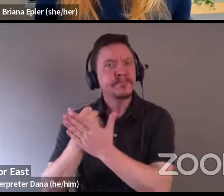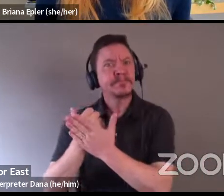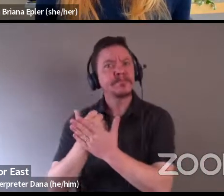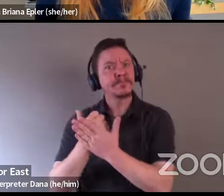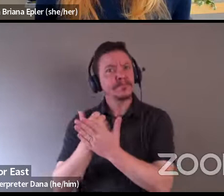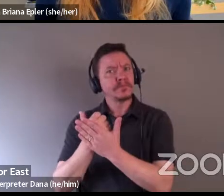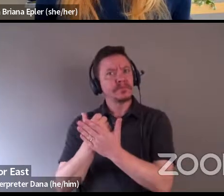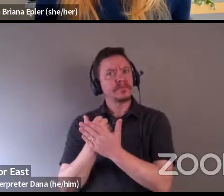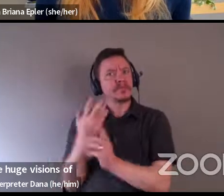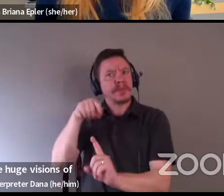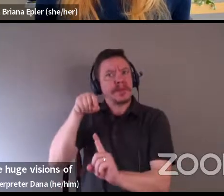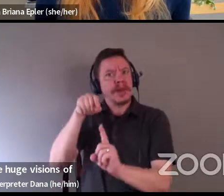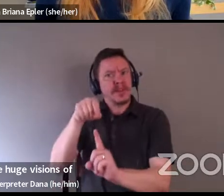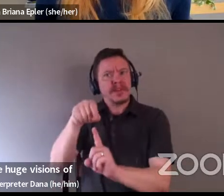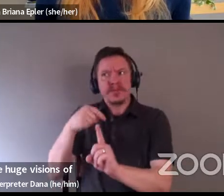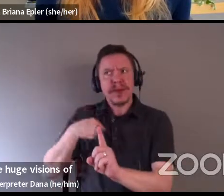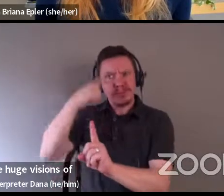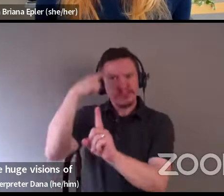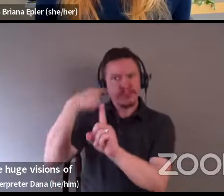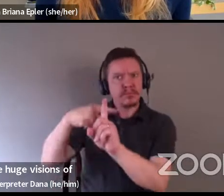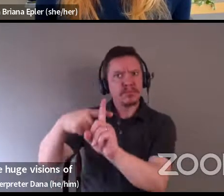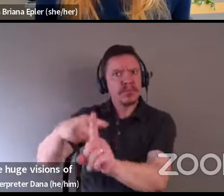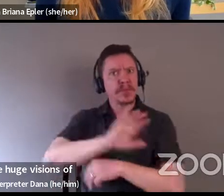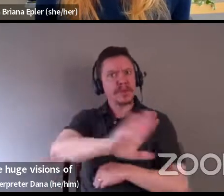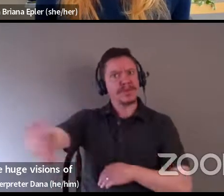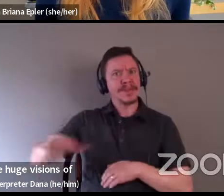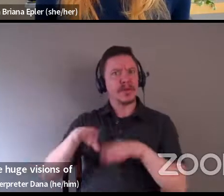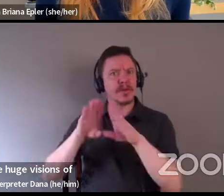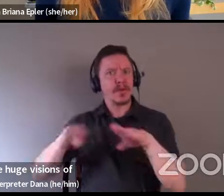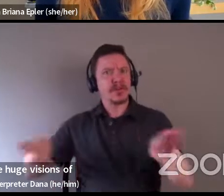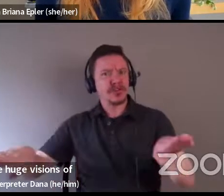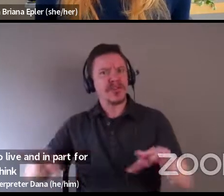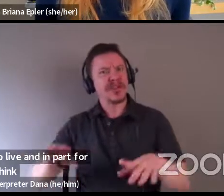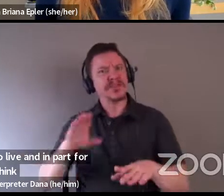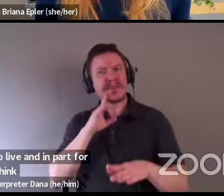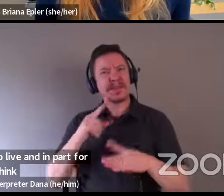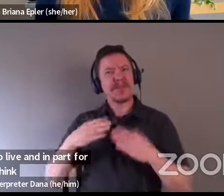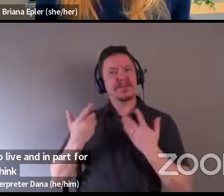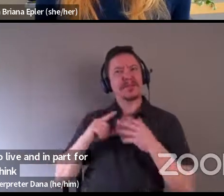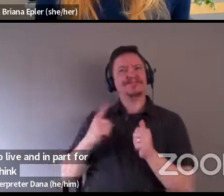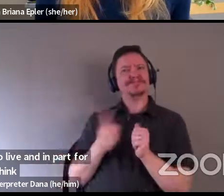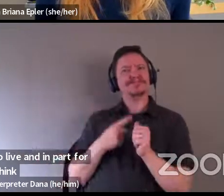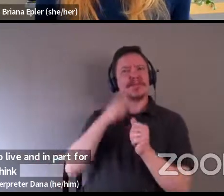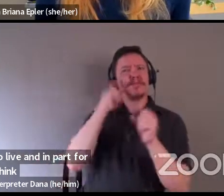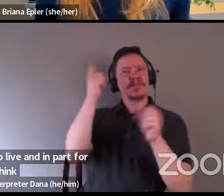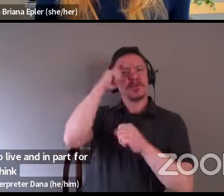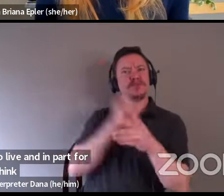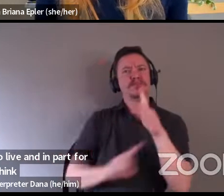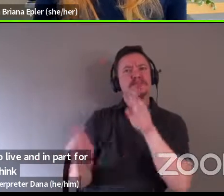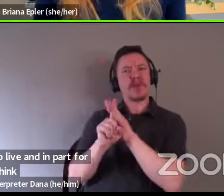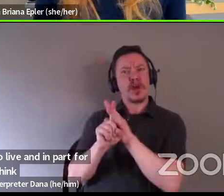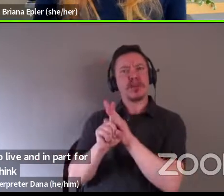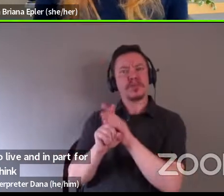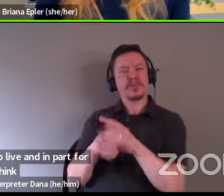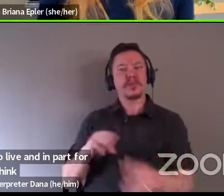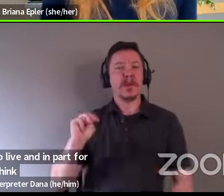for their children. So I think that would sort of be my initial take.